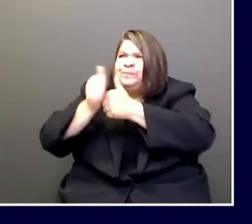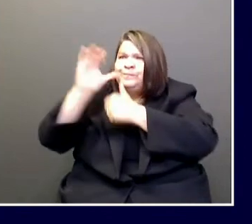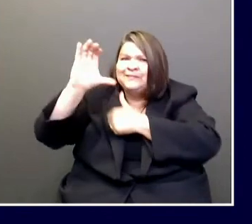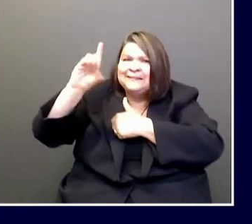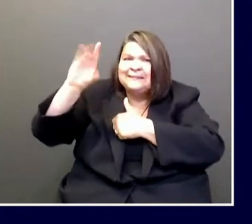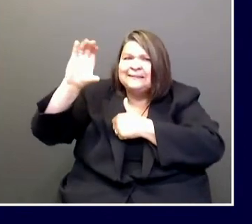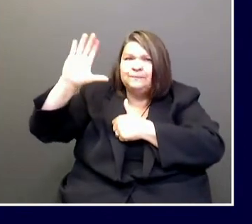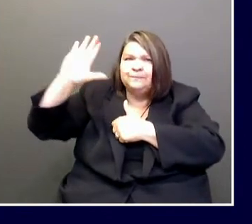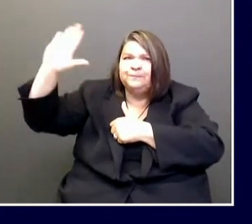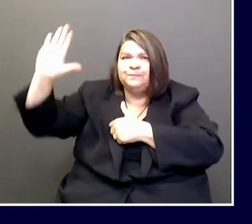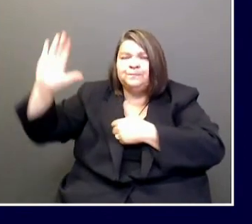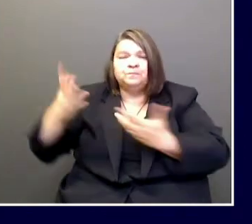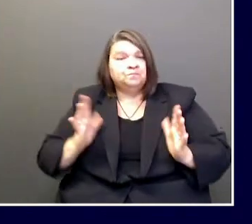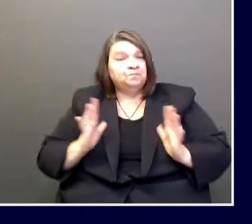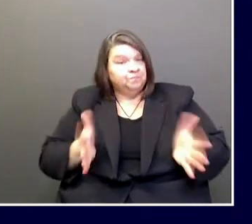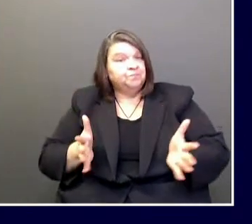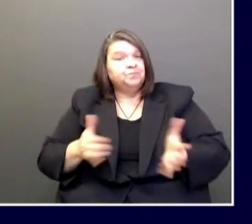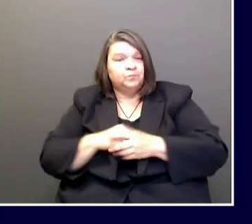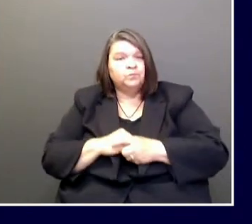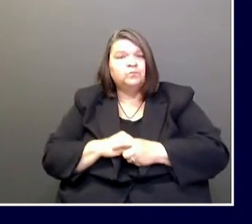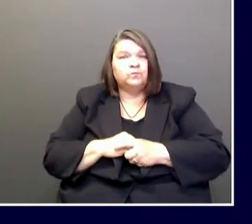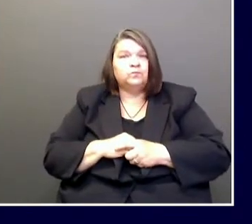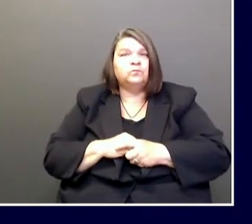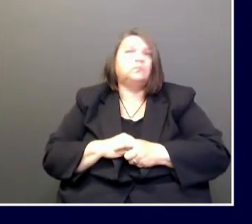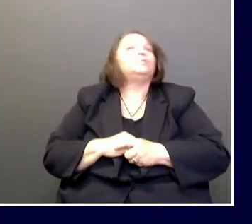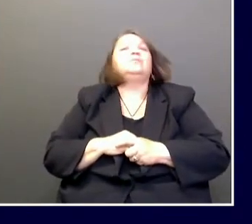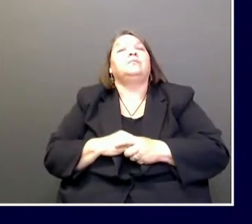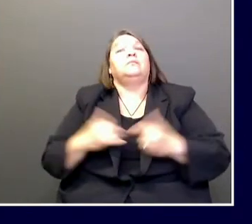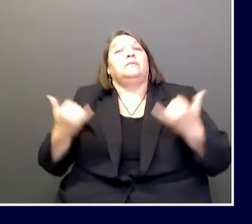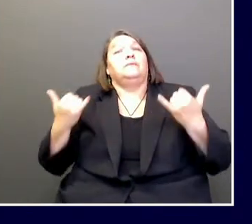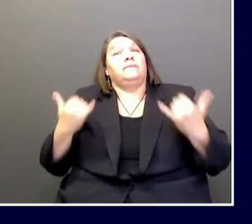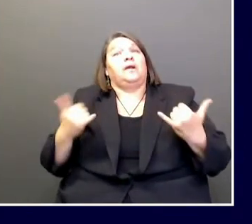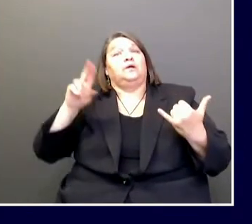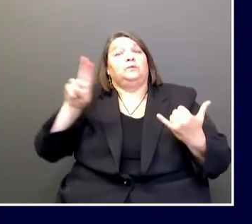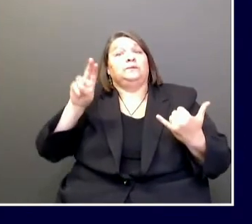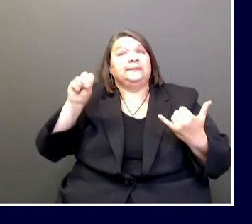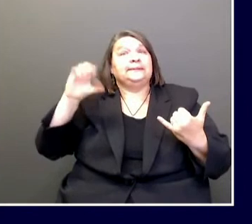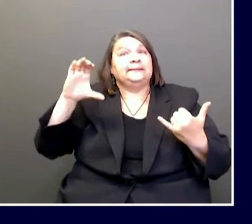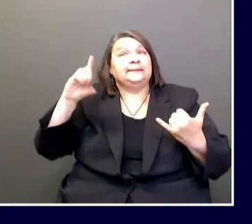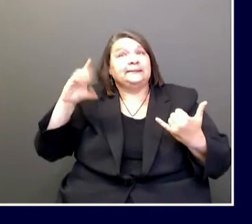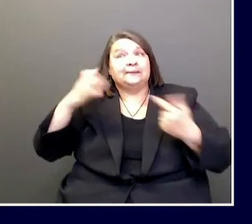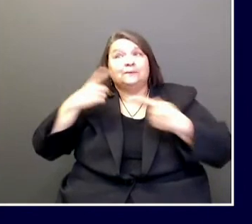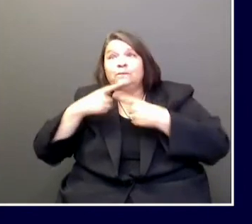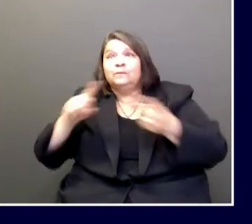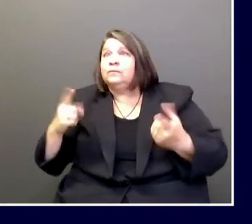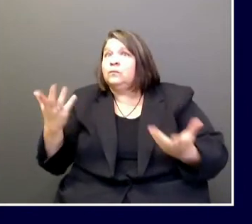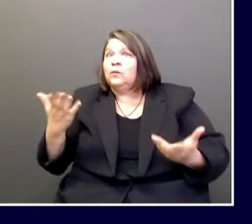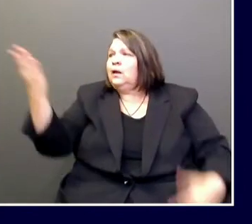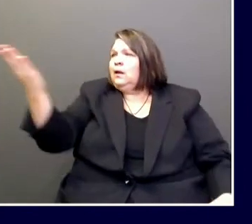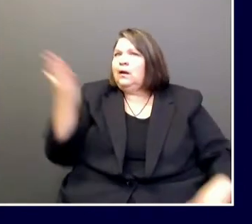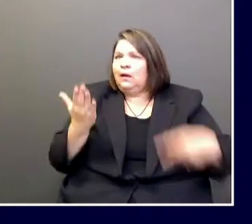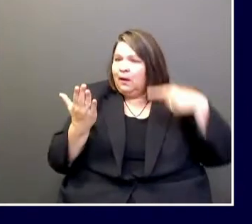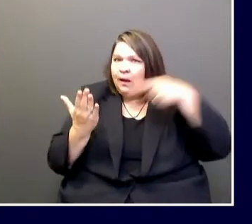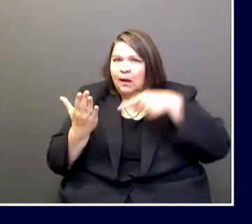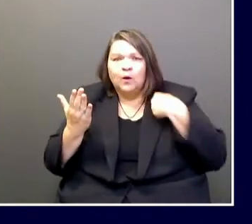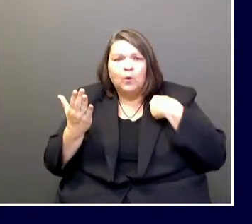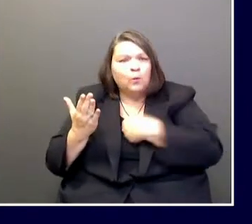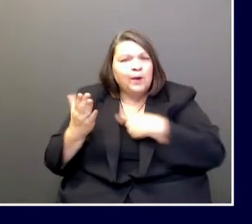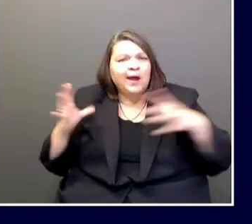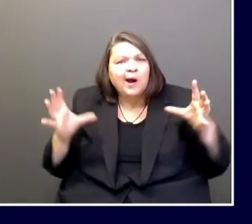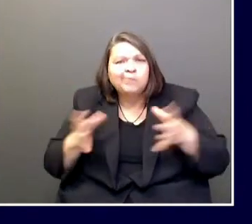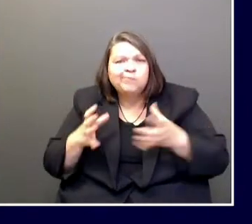state, to look at what US CDC puts out like we did yesterday. And when we, in our review, find that it